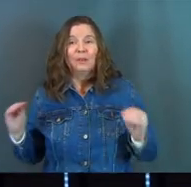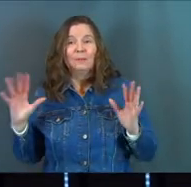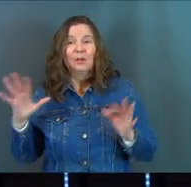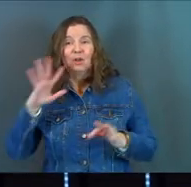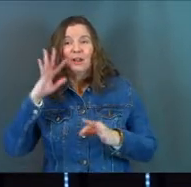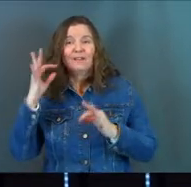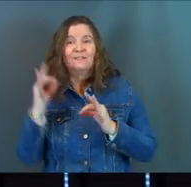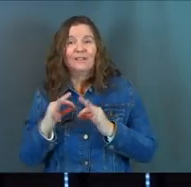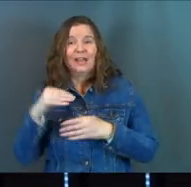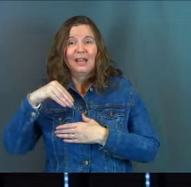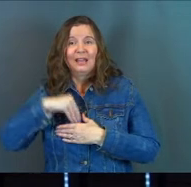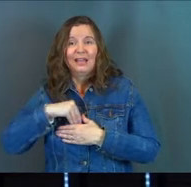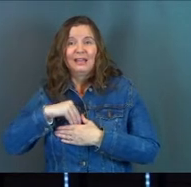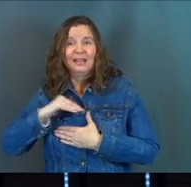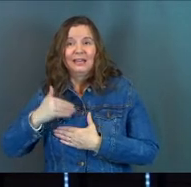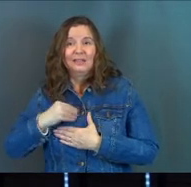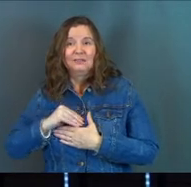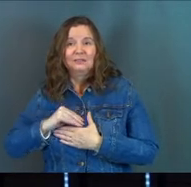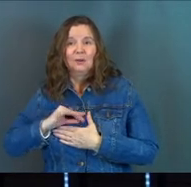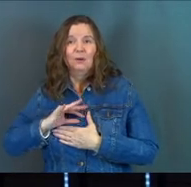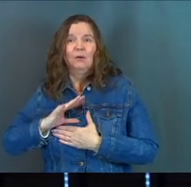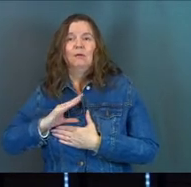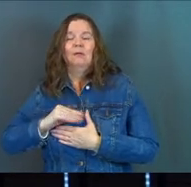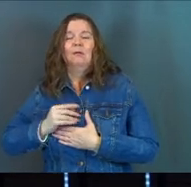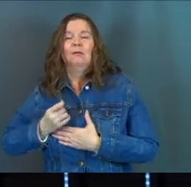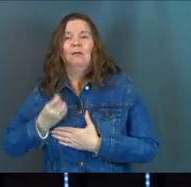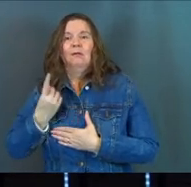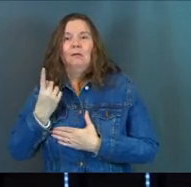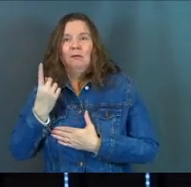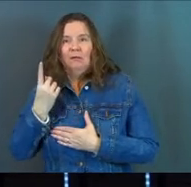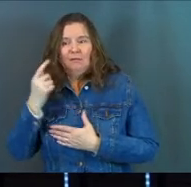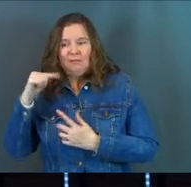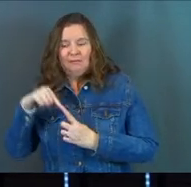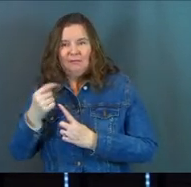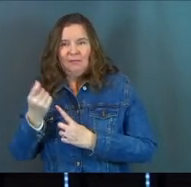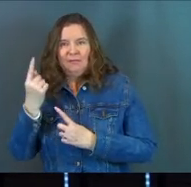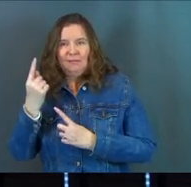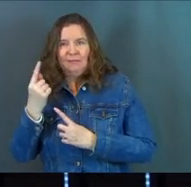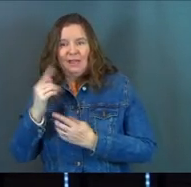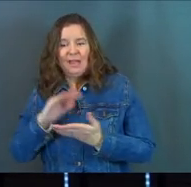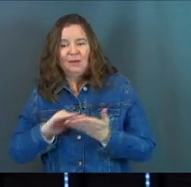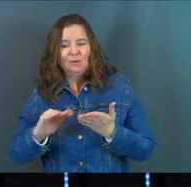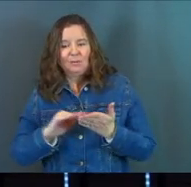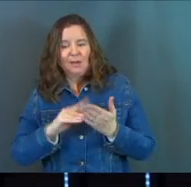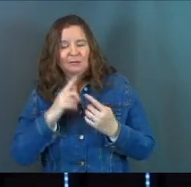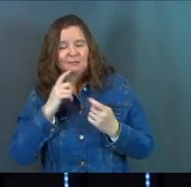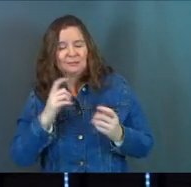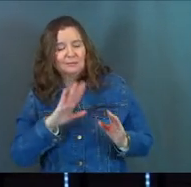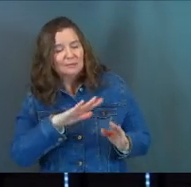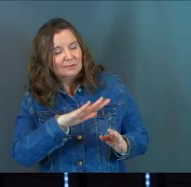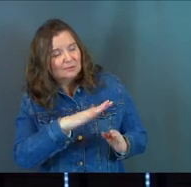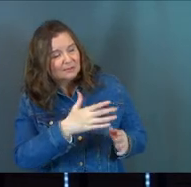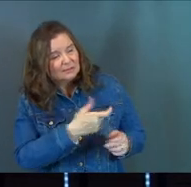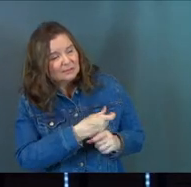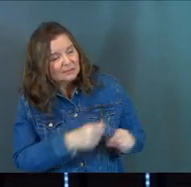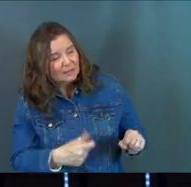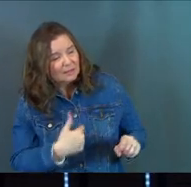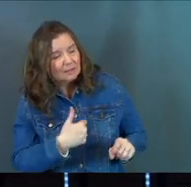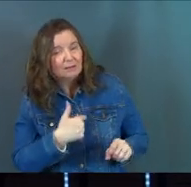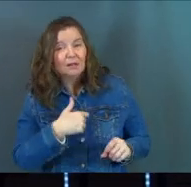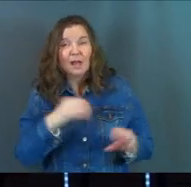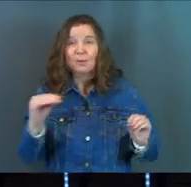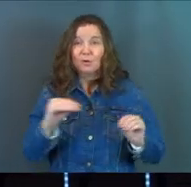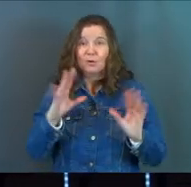miracle of faith in his soul could have brought him to that space. And he repents to Jesus and asks to be saved.